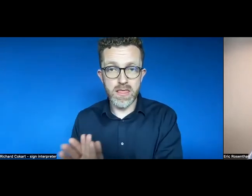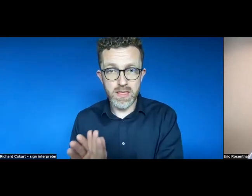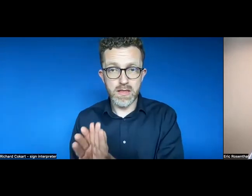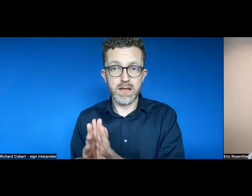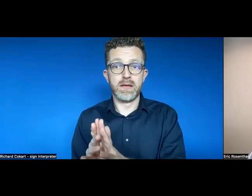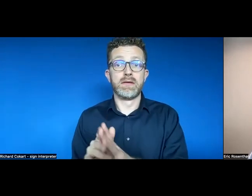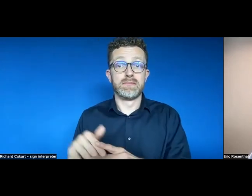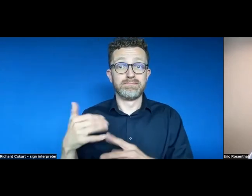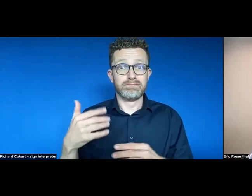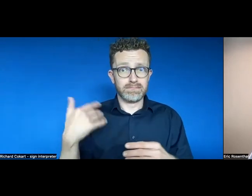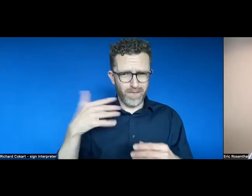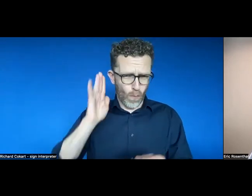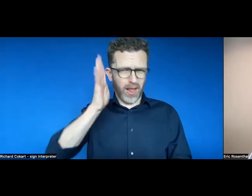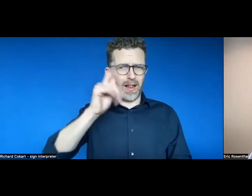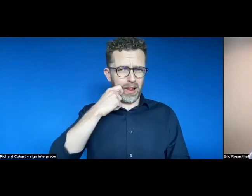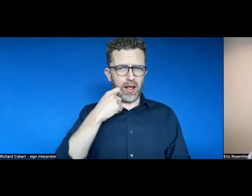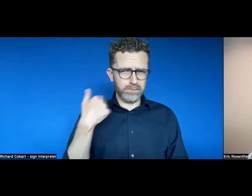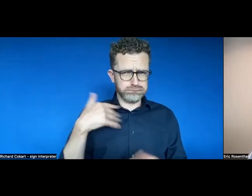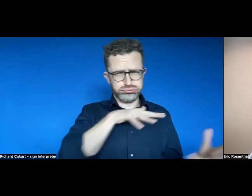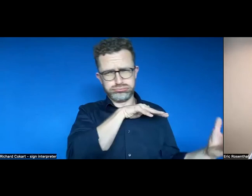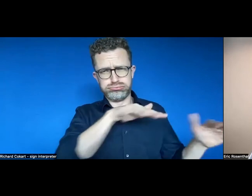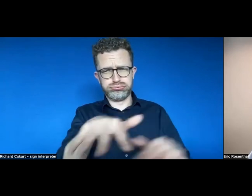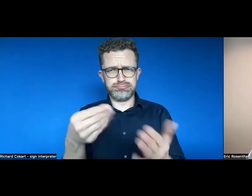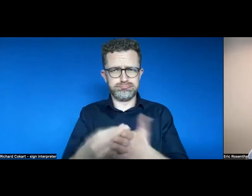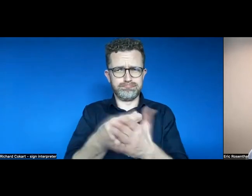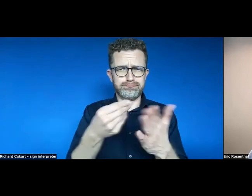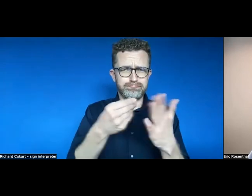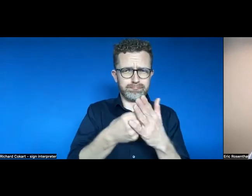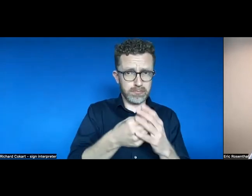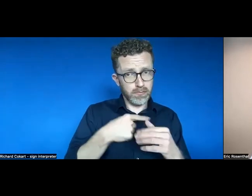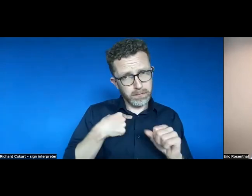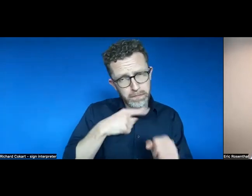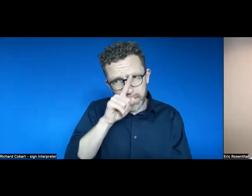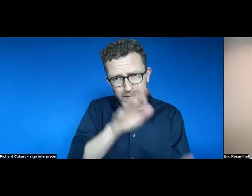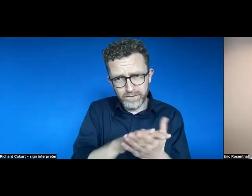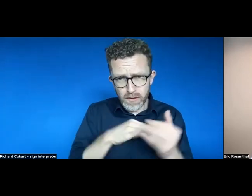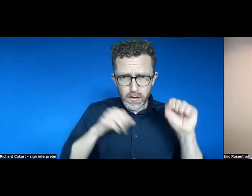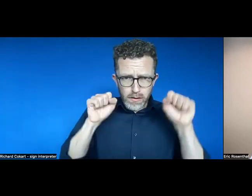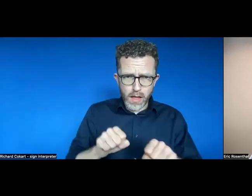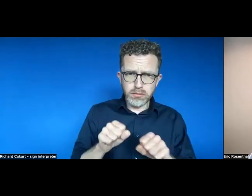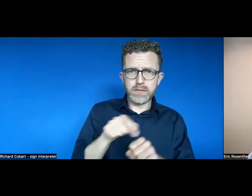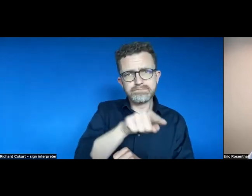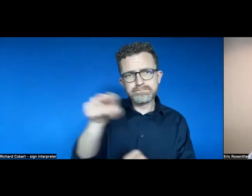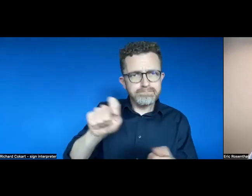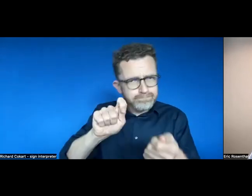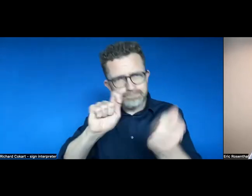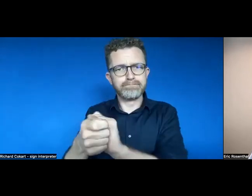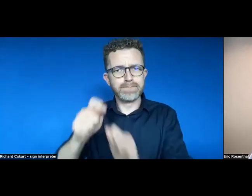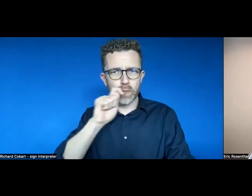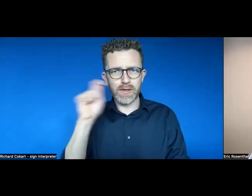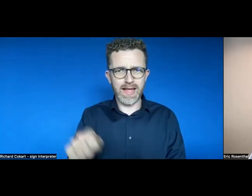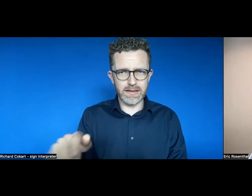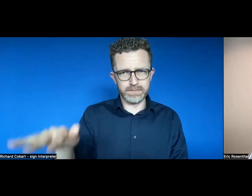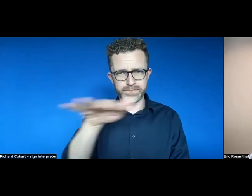action is the most important thing you can do. And the second most important thing you can do, honestly, is that groups like